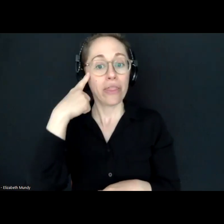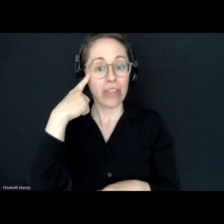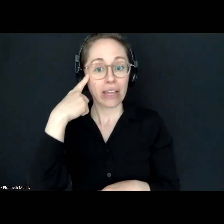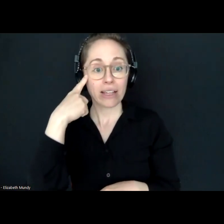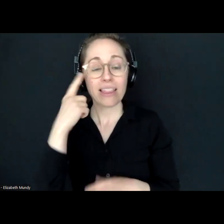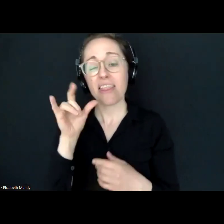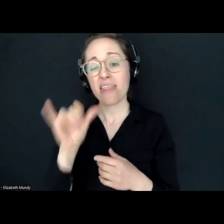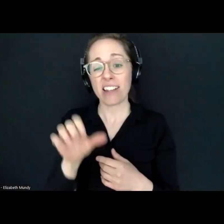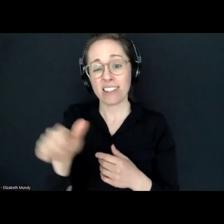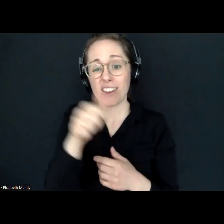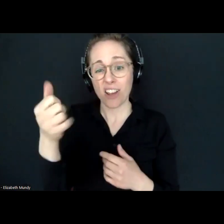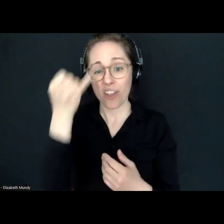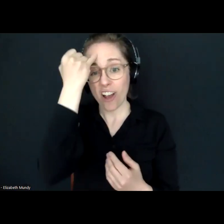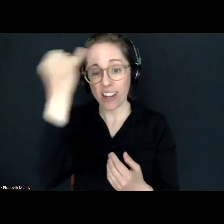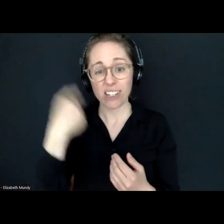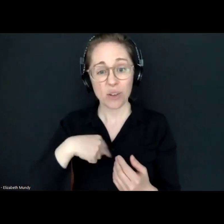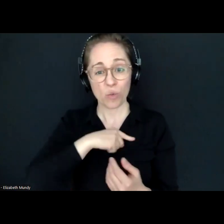ultimately consider.